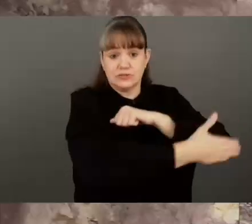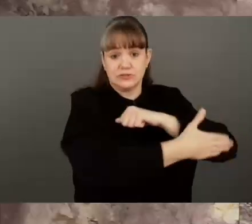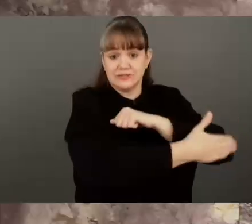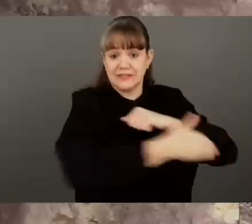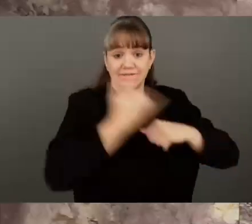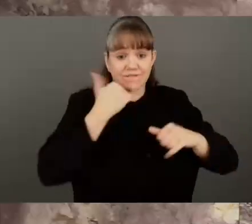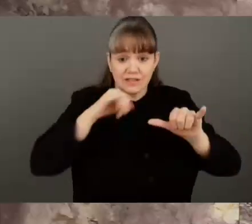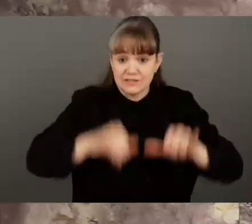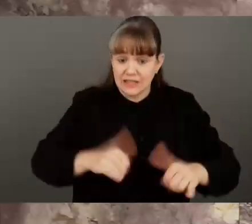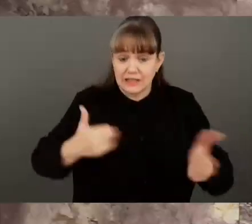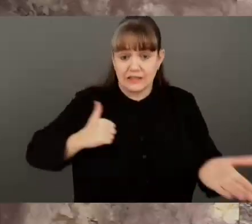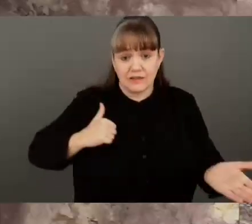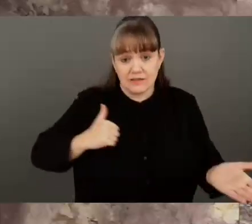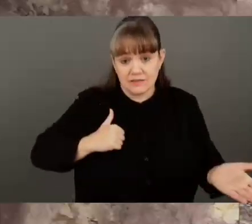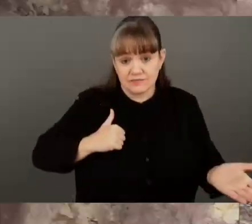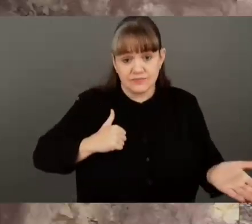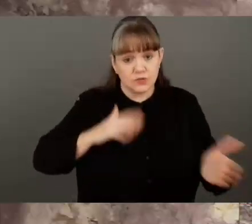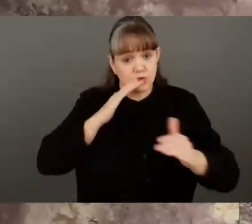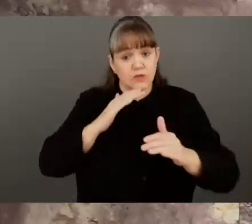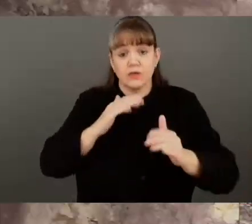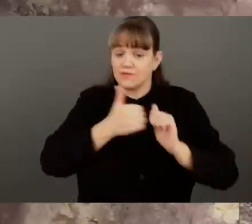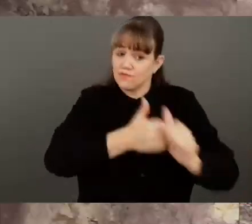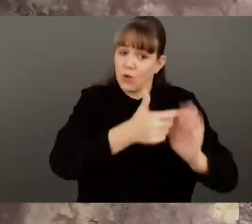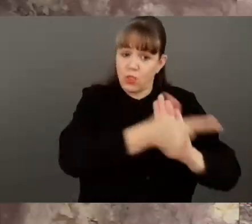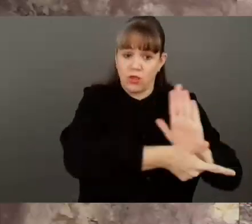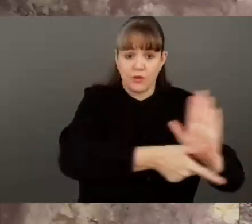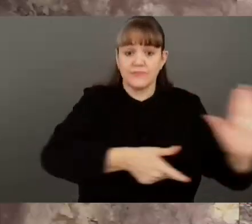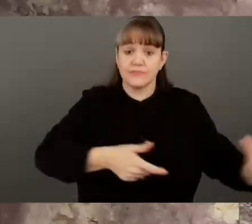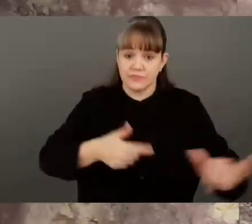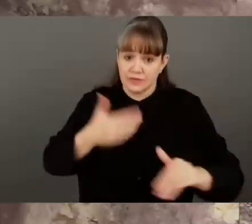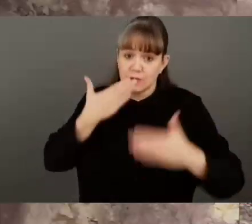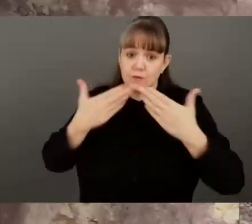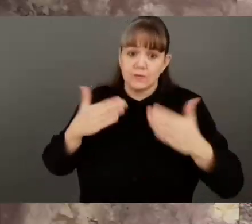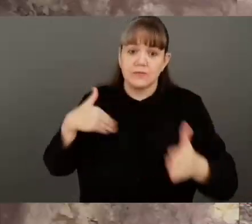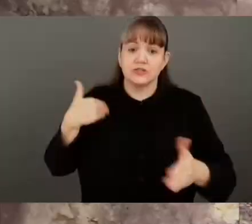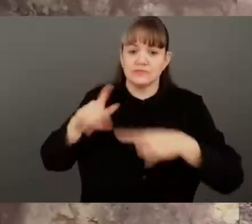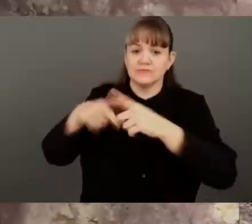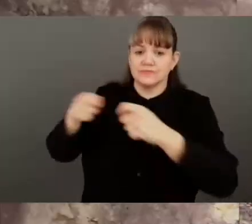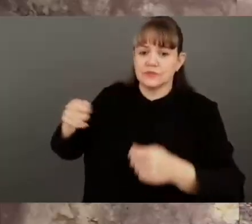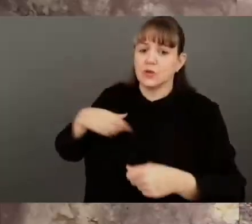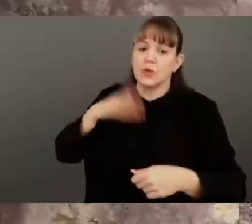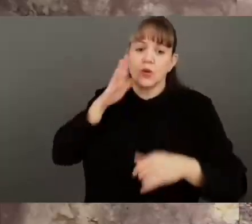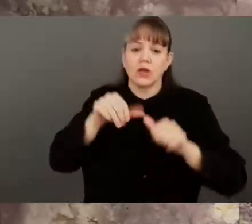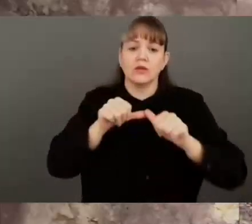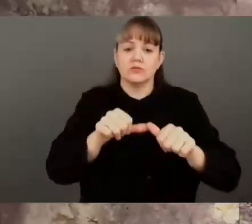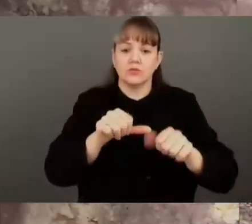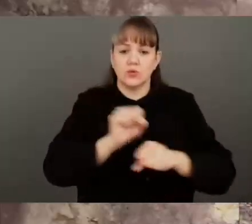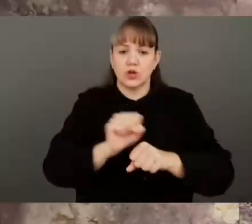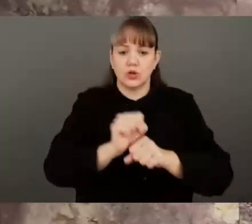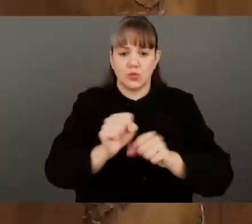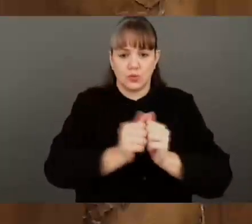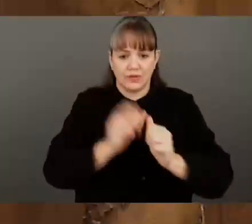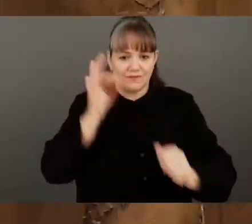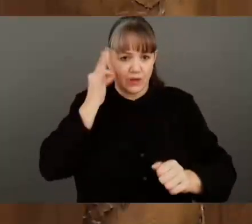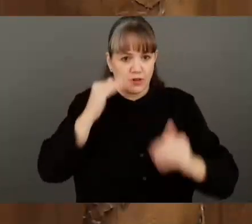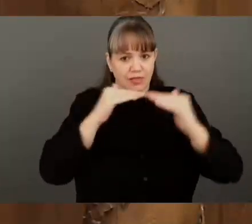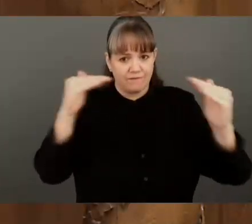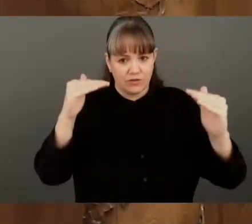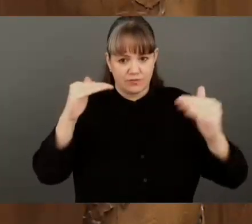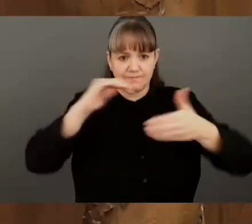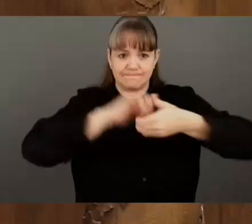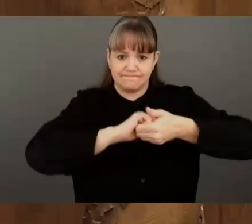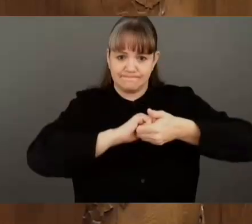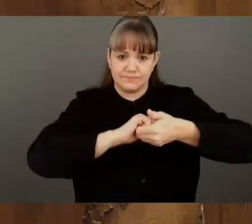work with Thank you, Minister. our federal partners regarding anything related to immigration and CBSA.